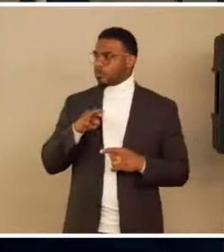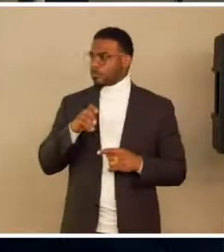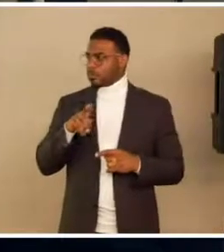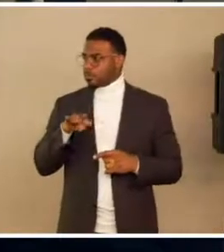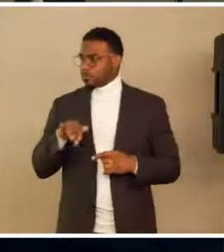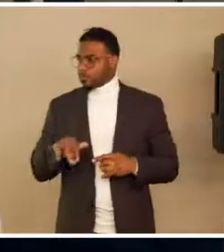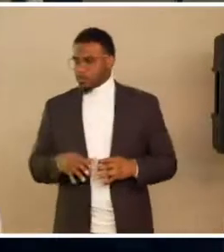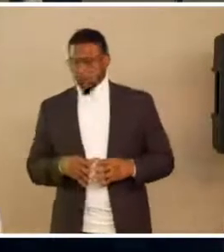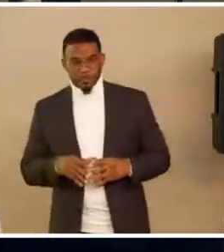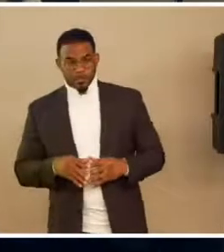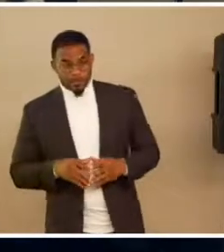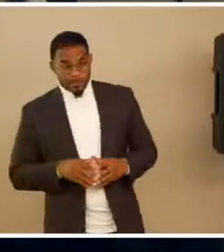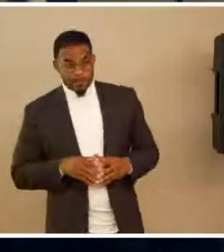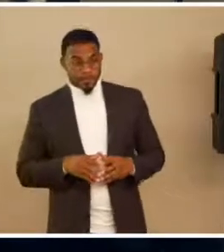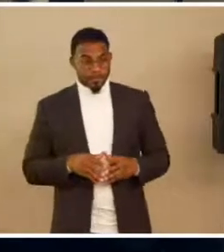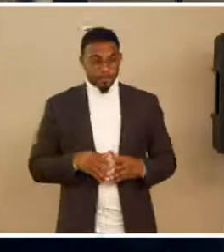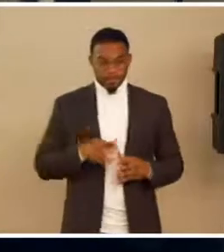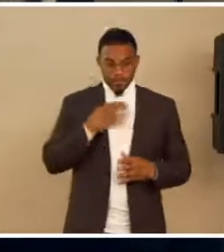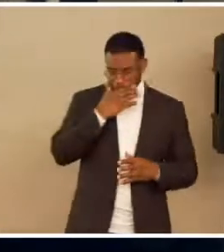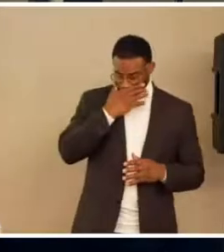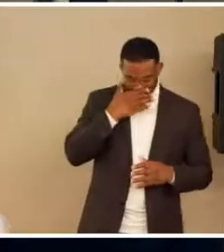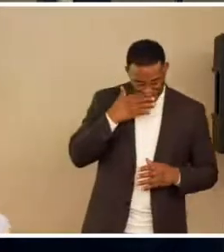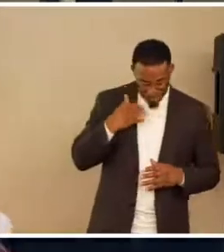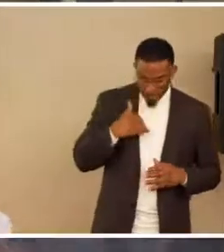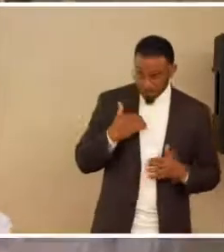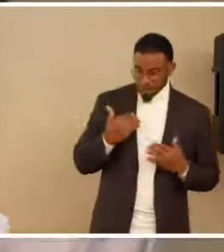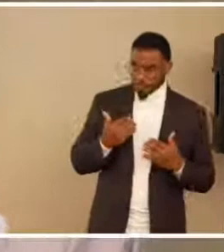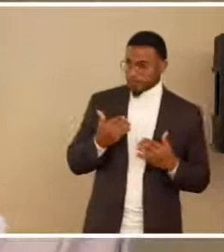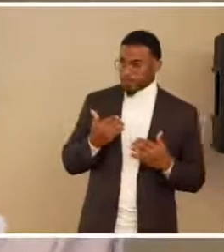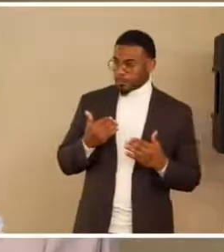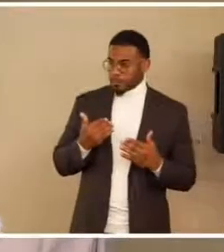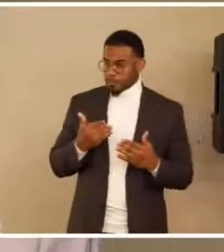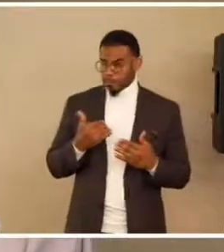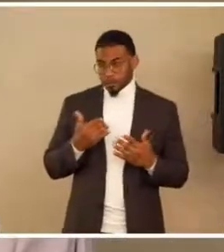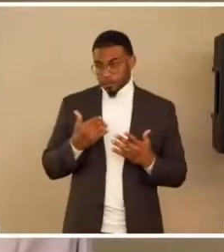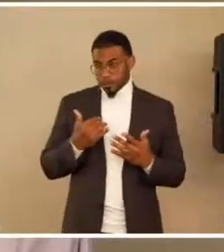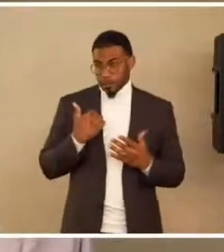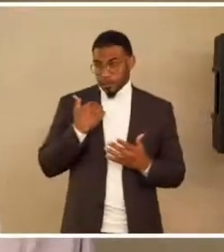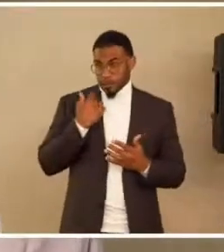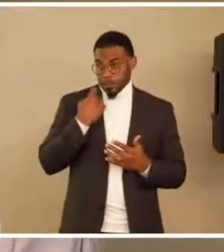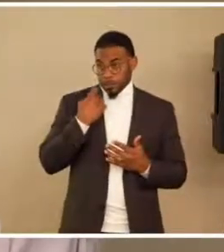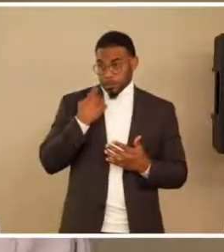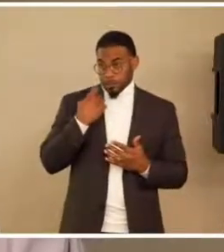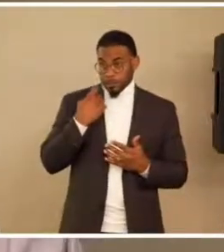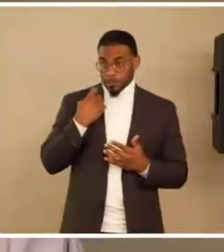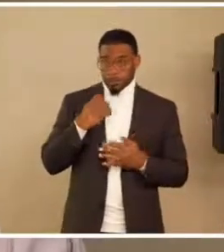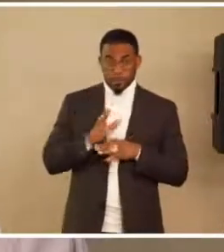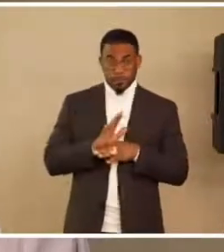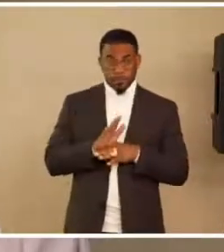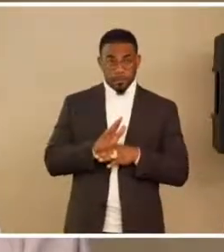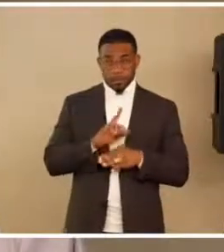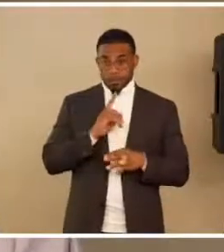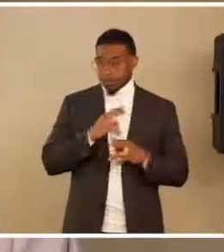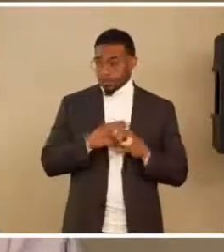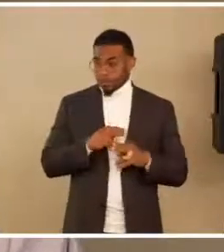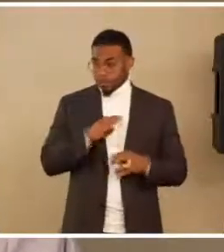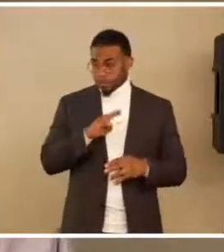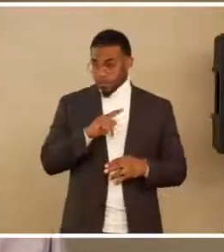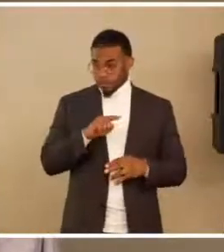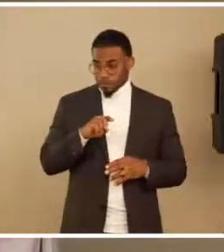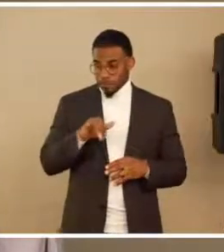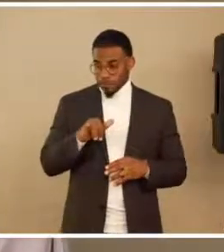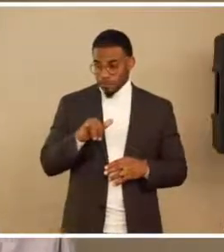Booty. Ah, this one. So yes, my latest documentary, name